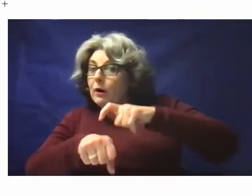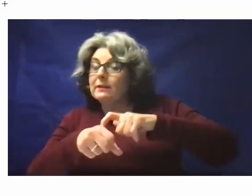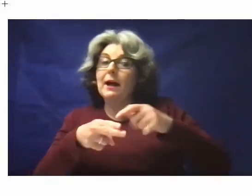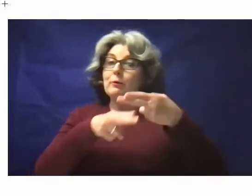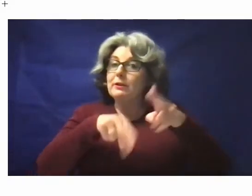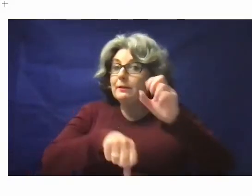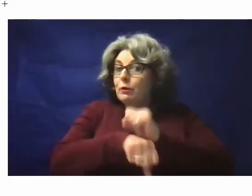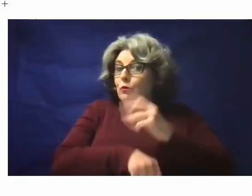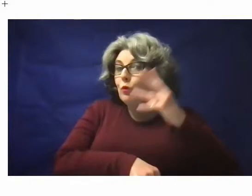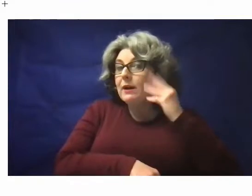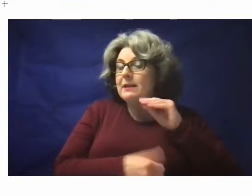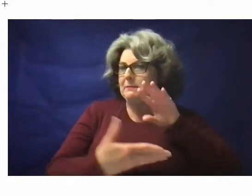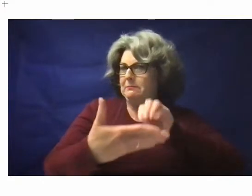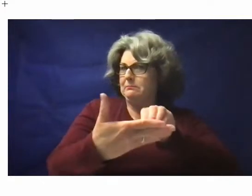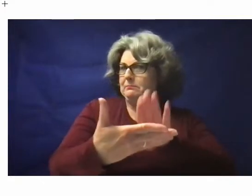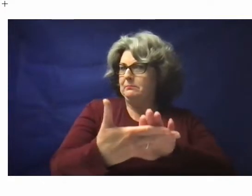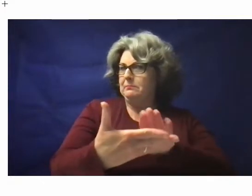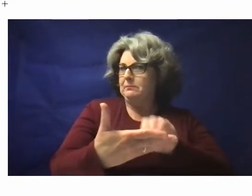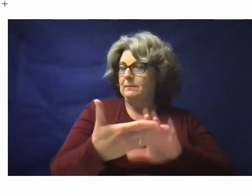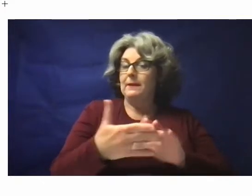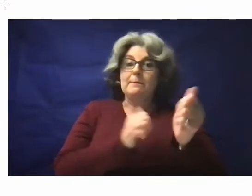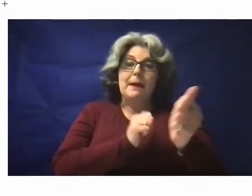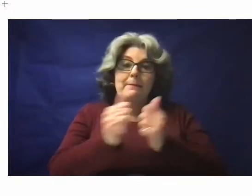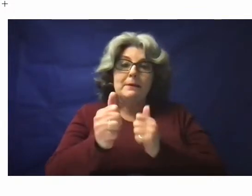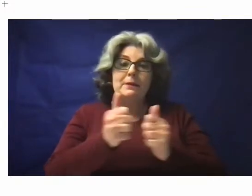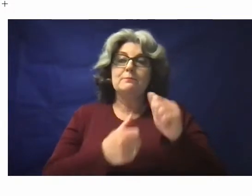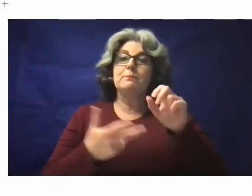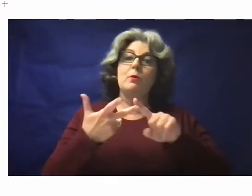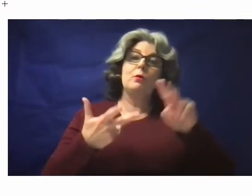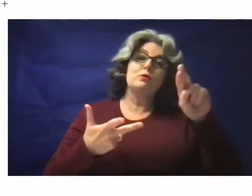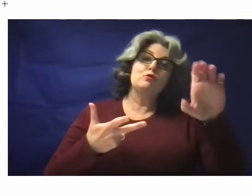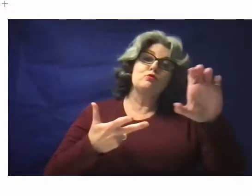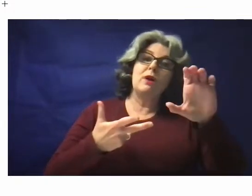experience, sports and recreational activities,